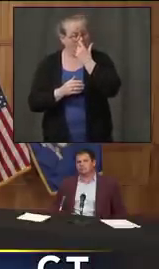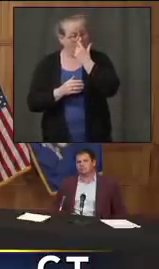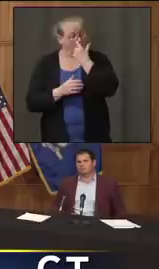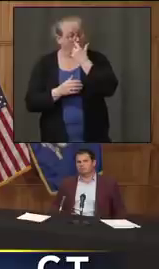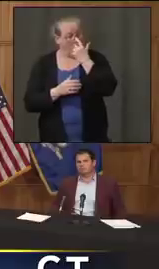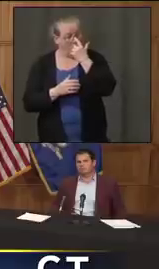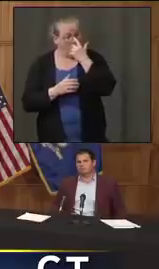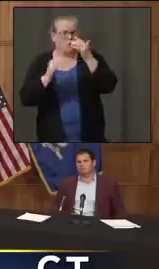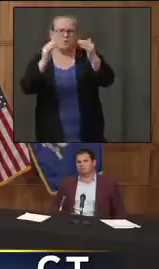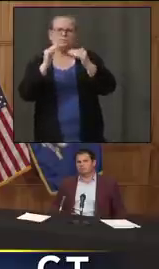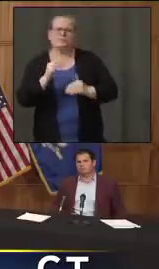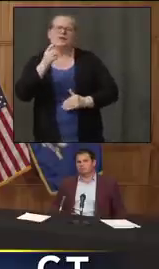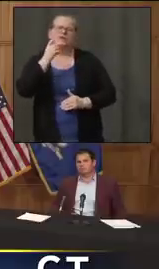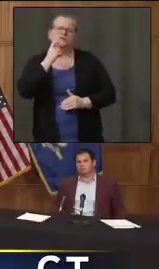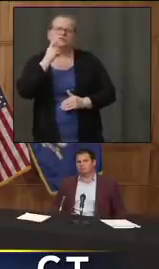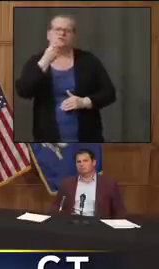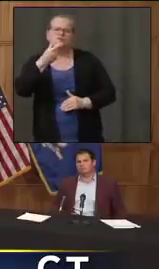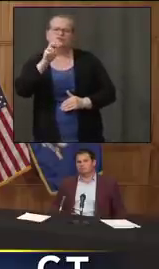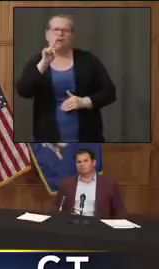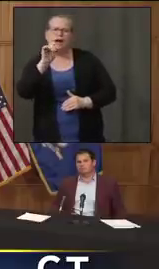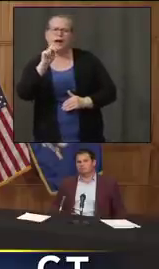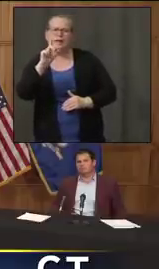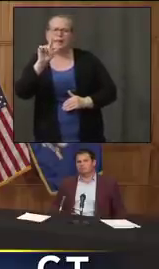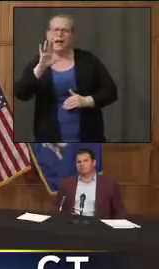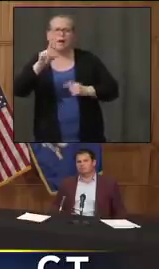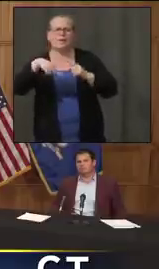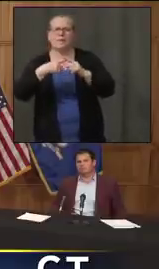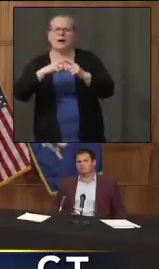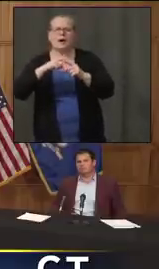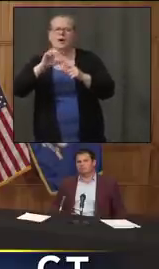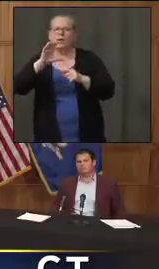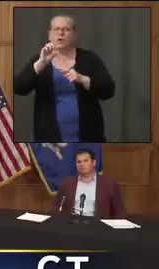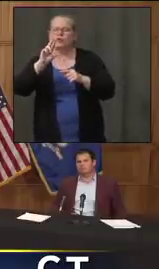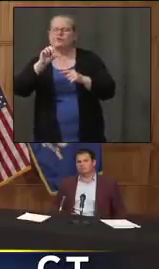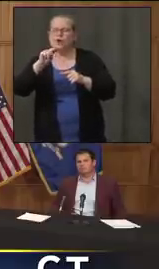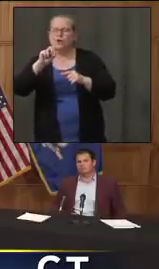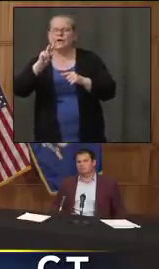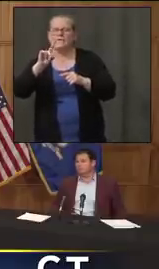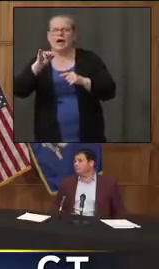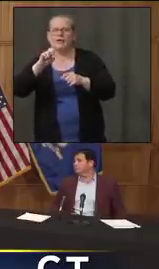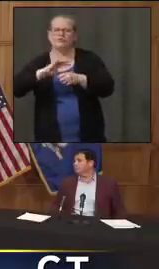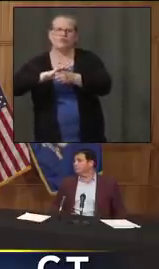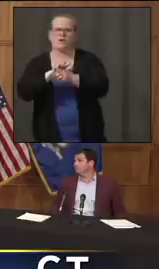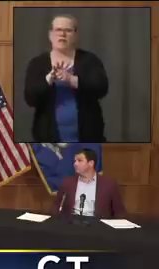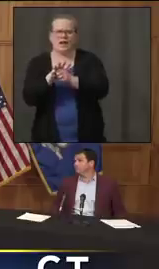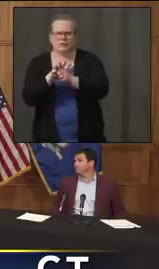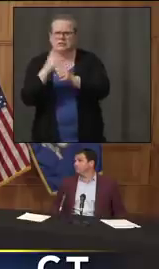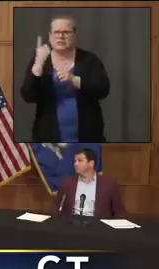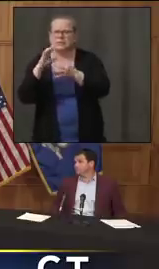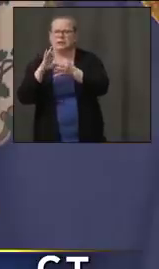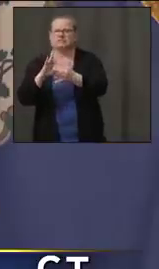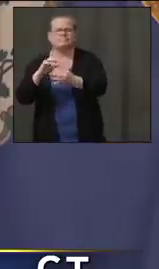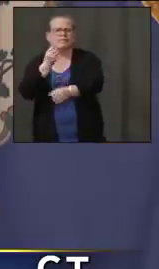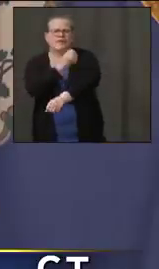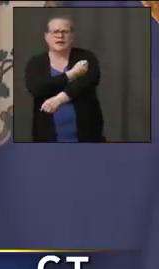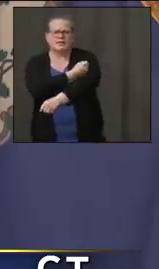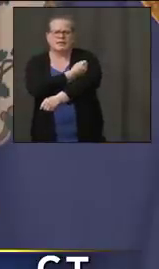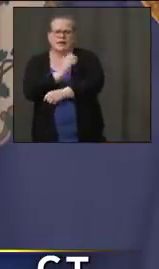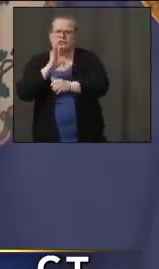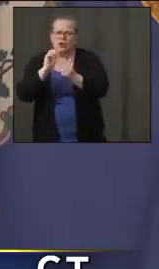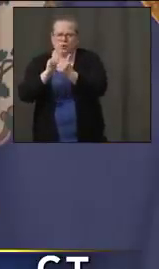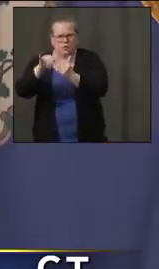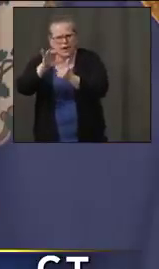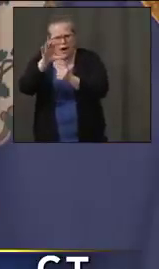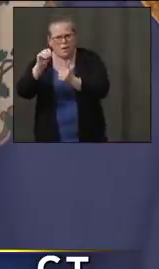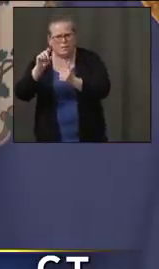a coronavirus vaccine. Can you tell us about any kind of communication you've had with them? I have not talked with them. Obviously, we've been to